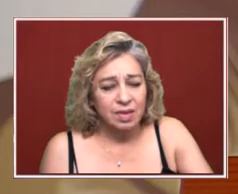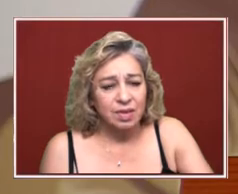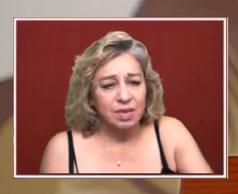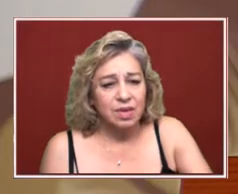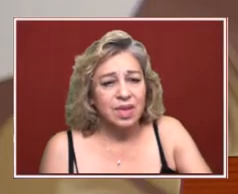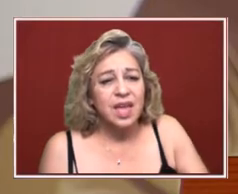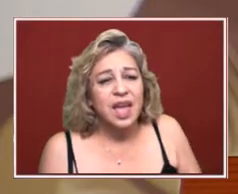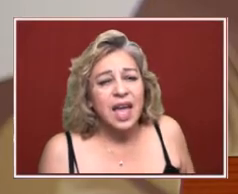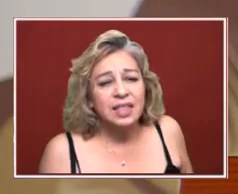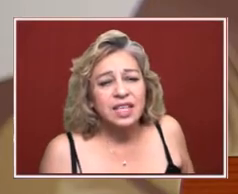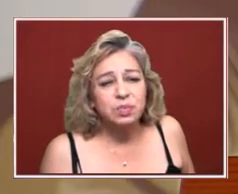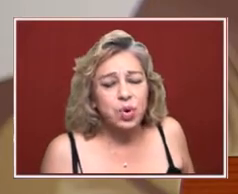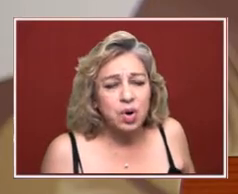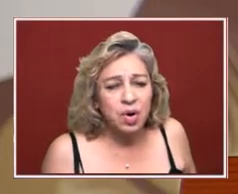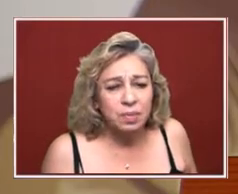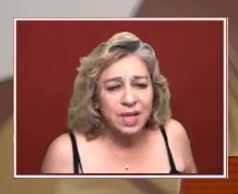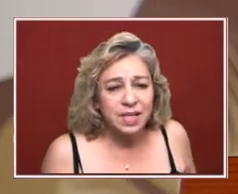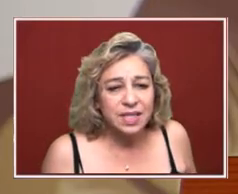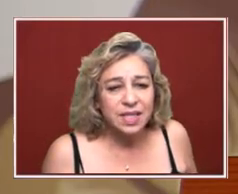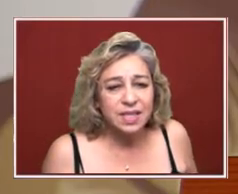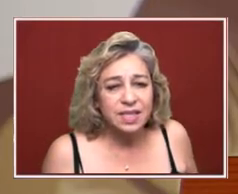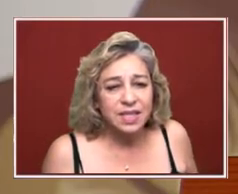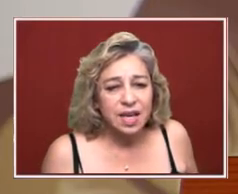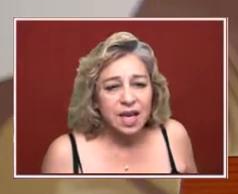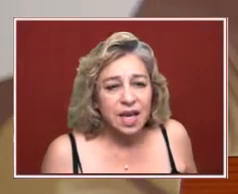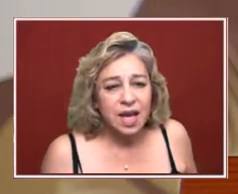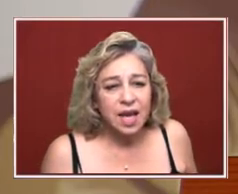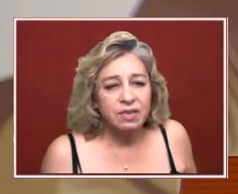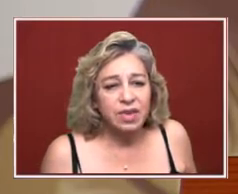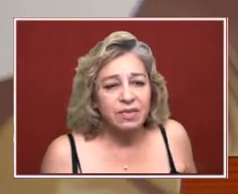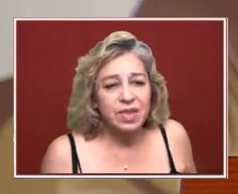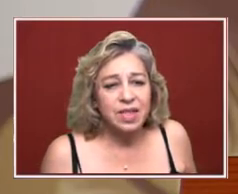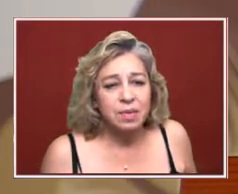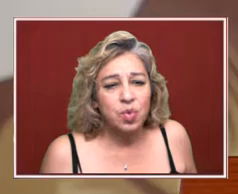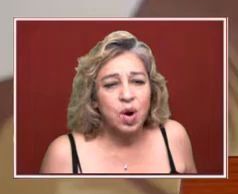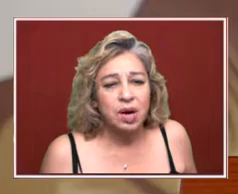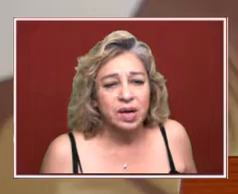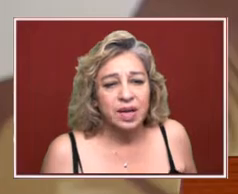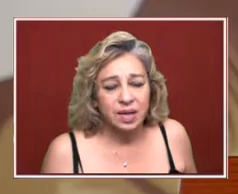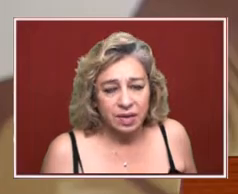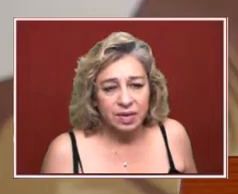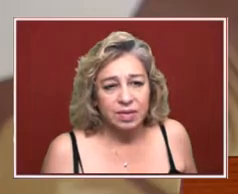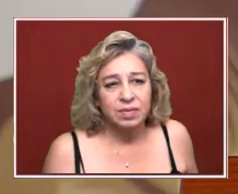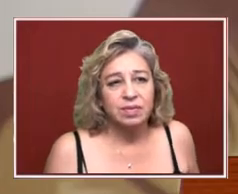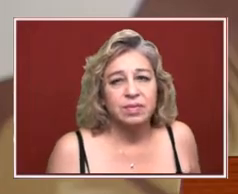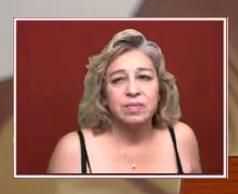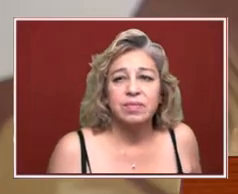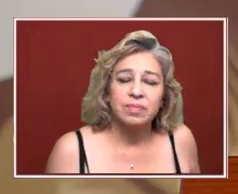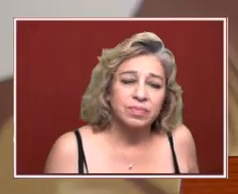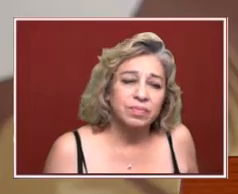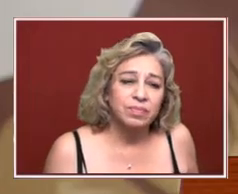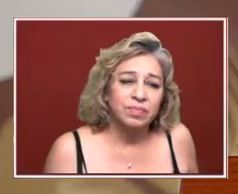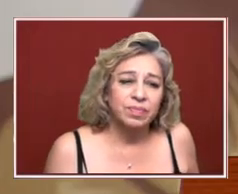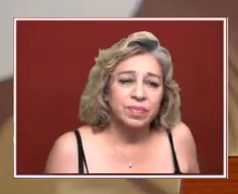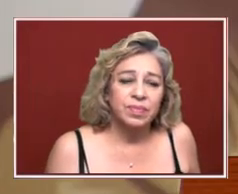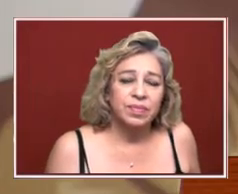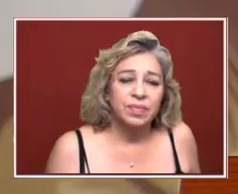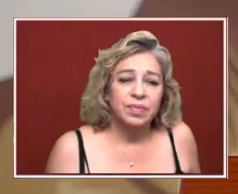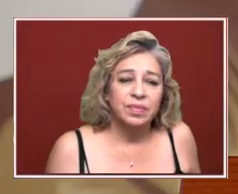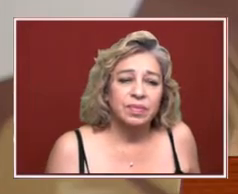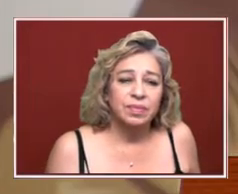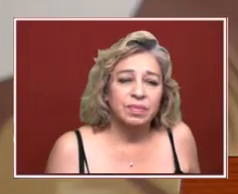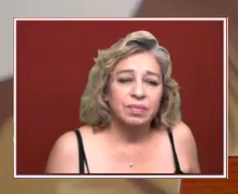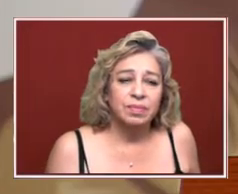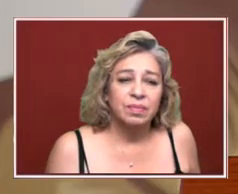trabajo. And this program consists of giving them work. A ejidatarios,